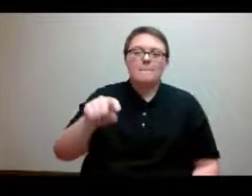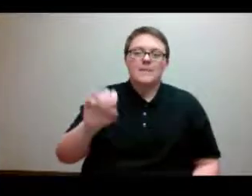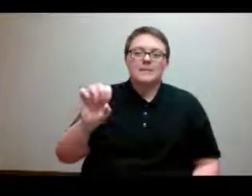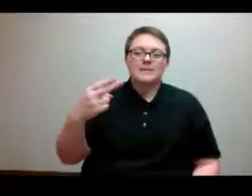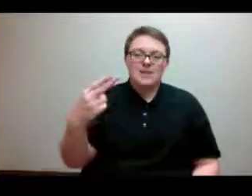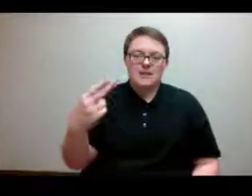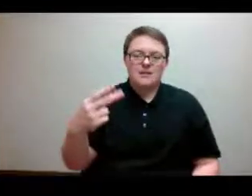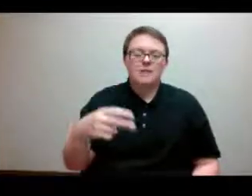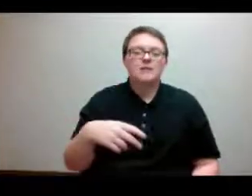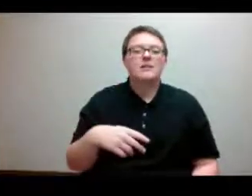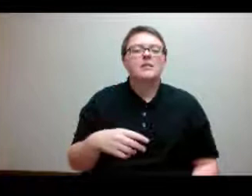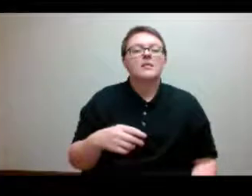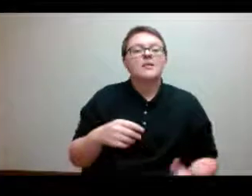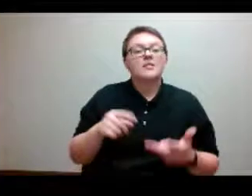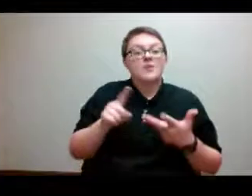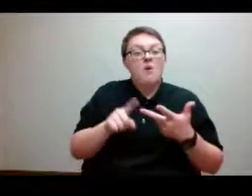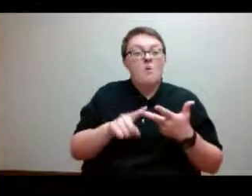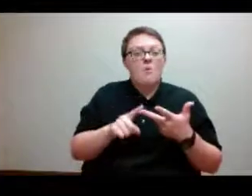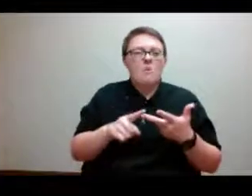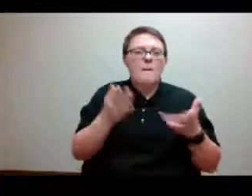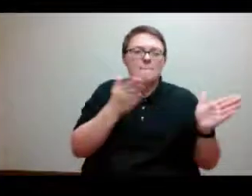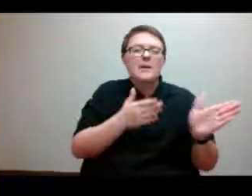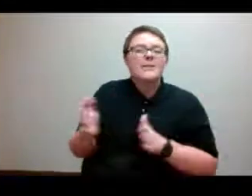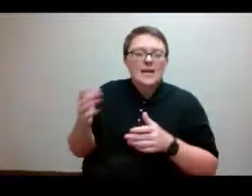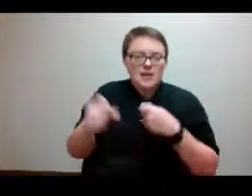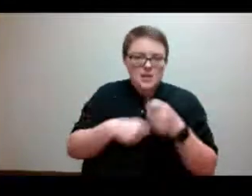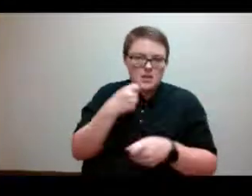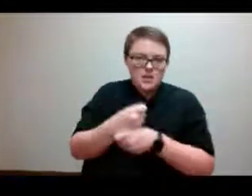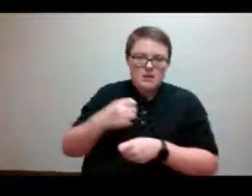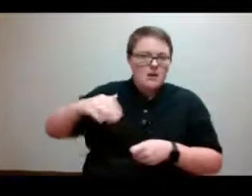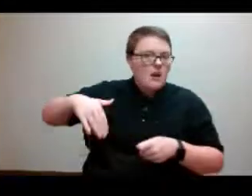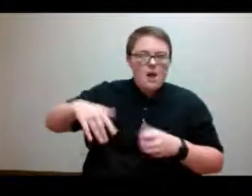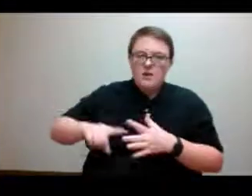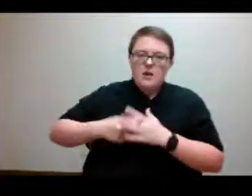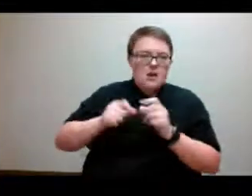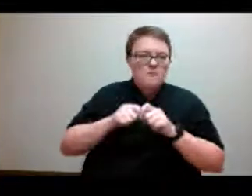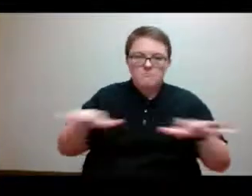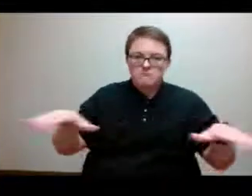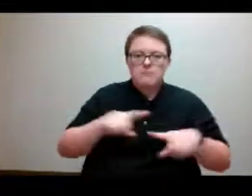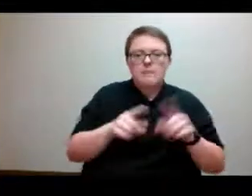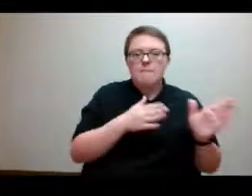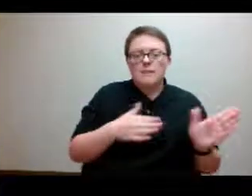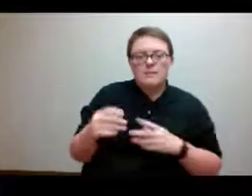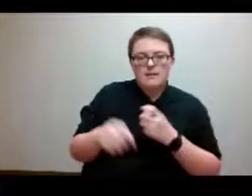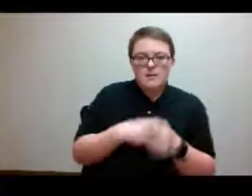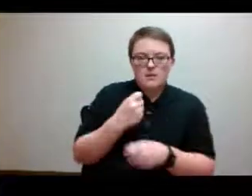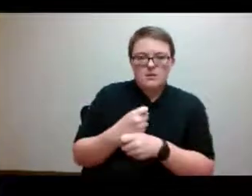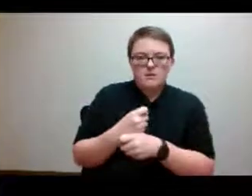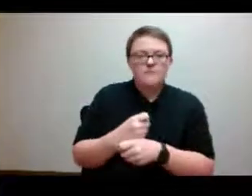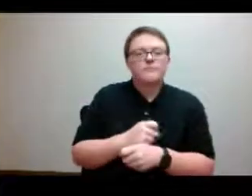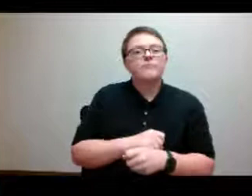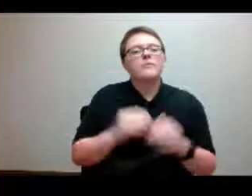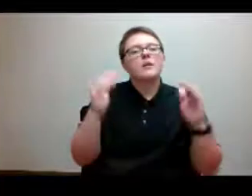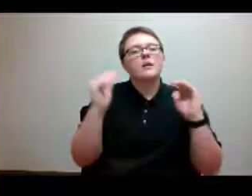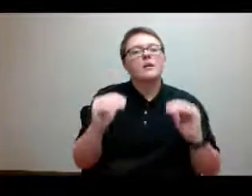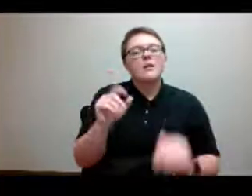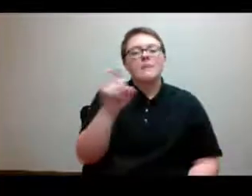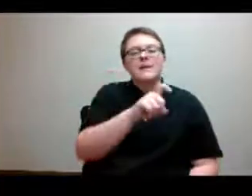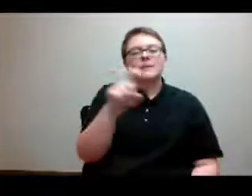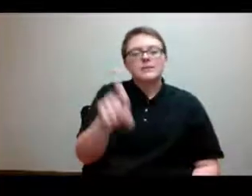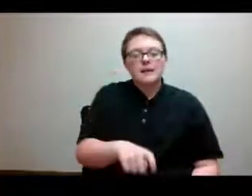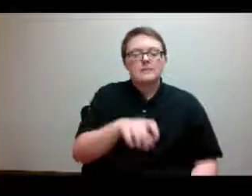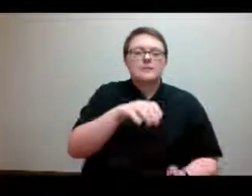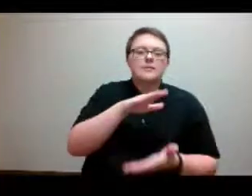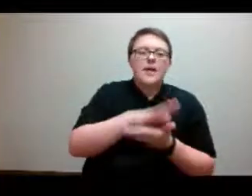the planning year for those, so we'll have more details for everybody as those move forward. The Texas Academy of